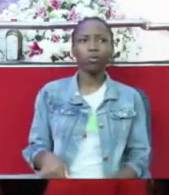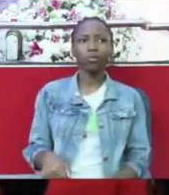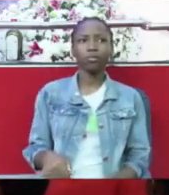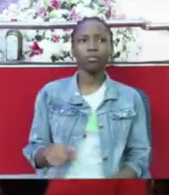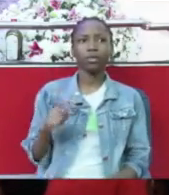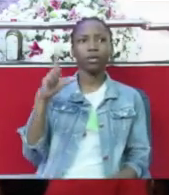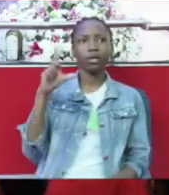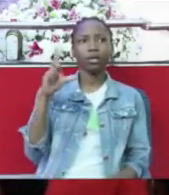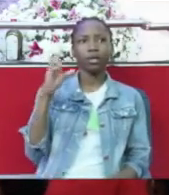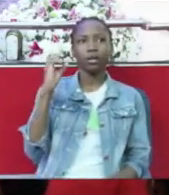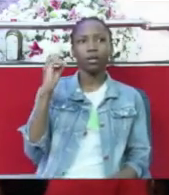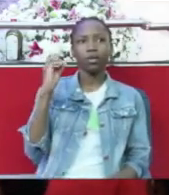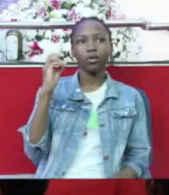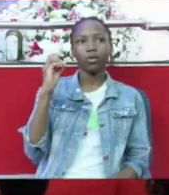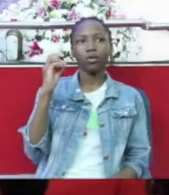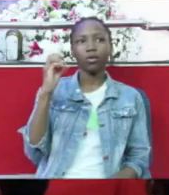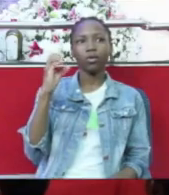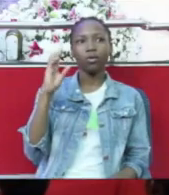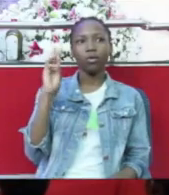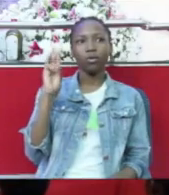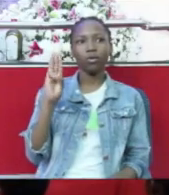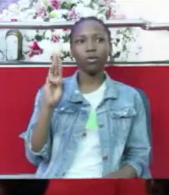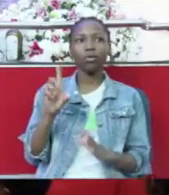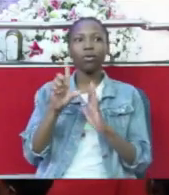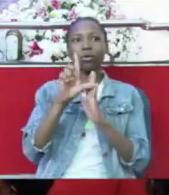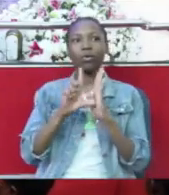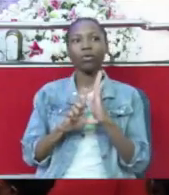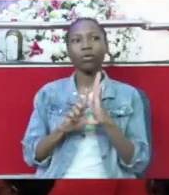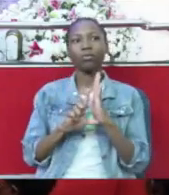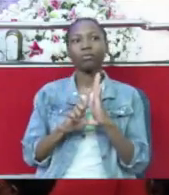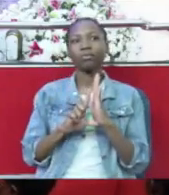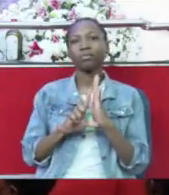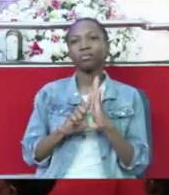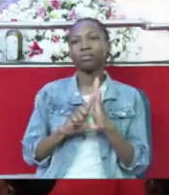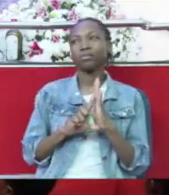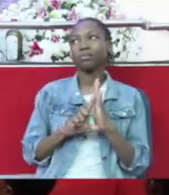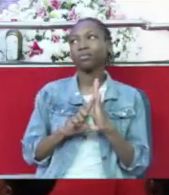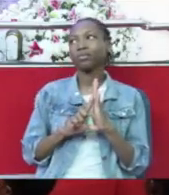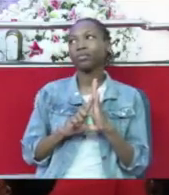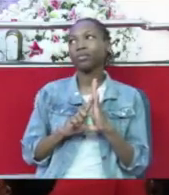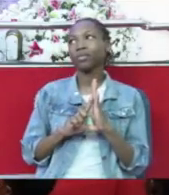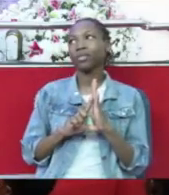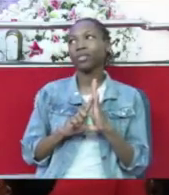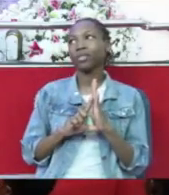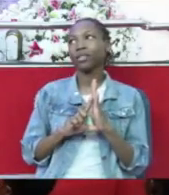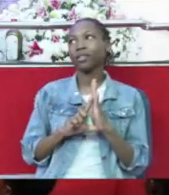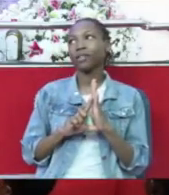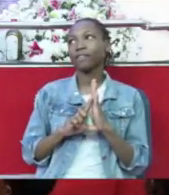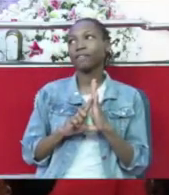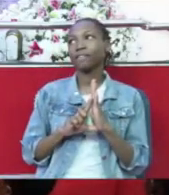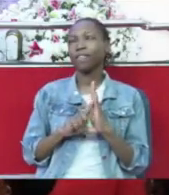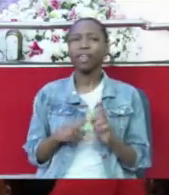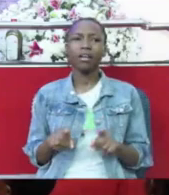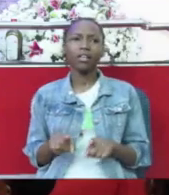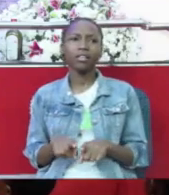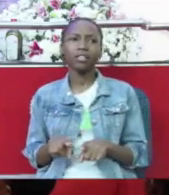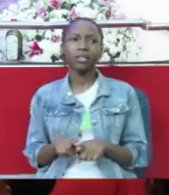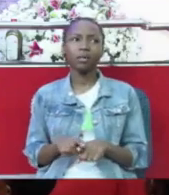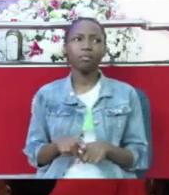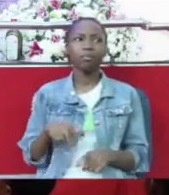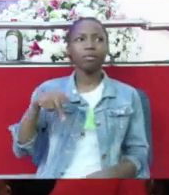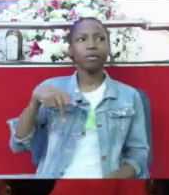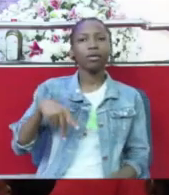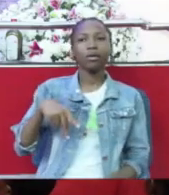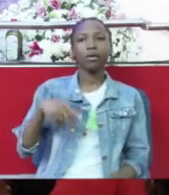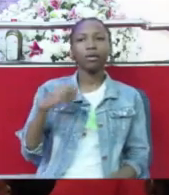So think of the future of global politics. Angalia siasa za kidunia. Is it going to be influenced by the aging